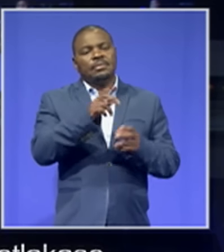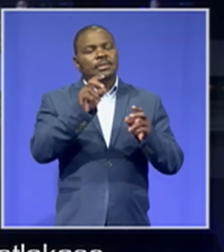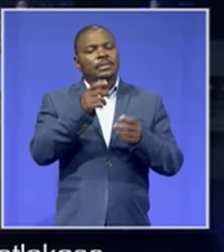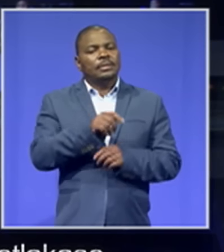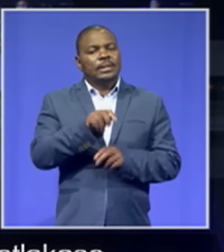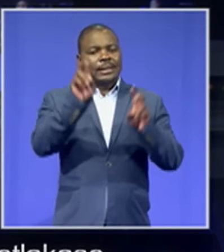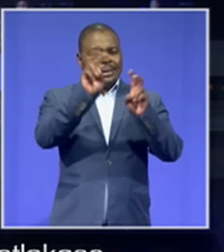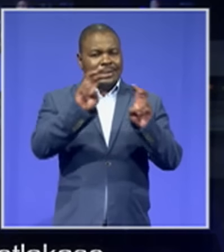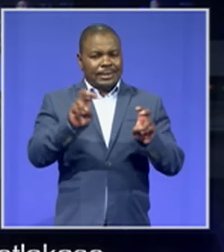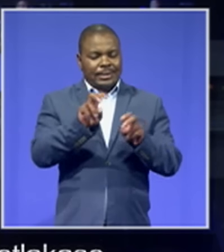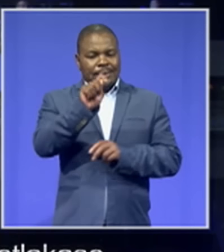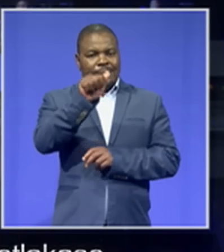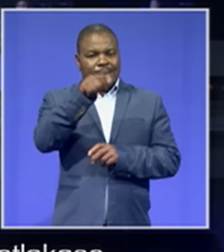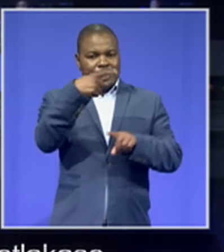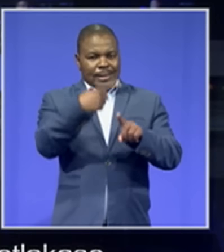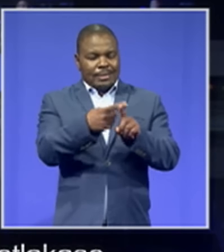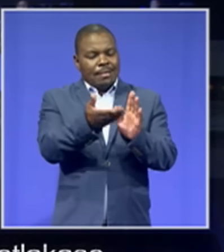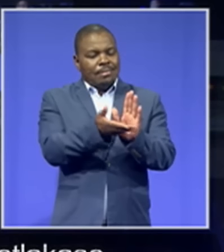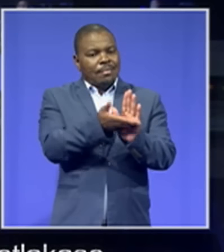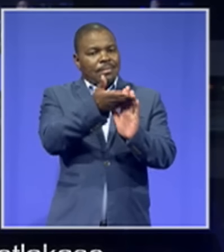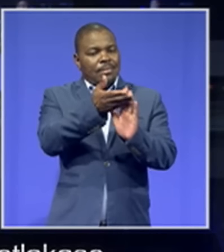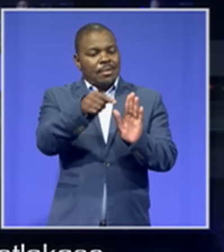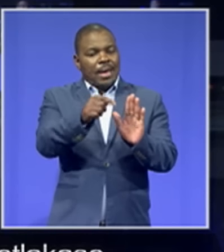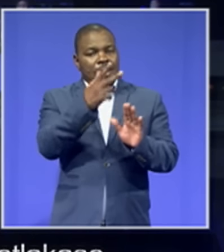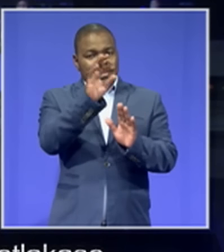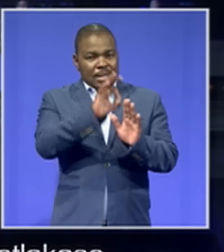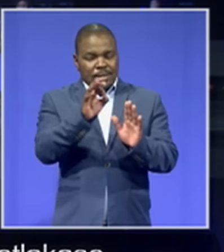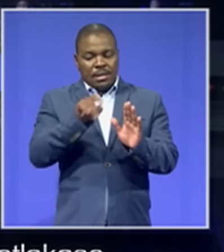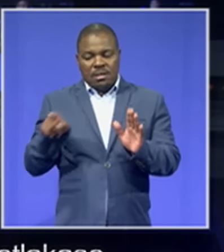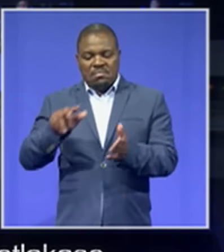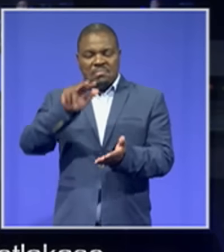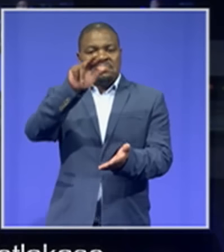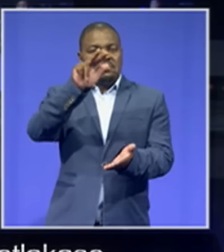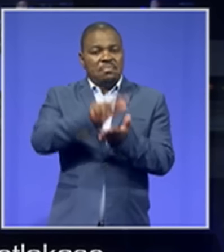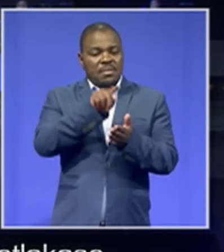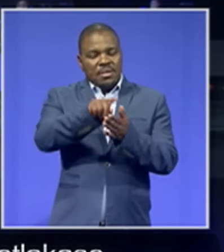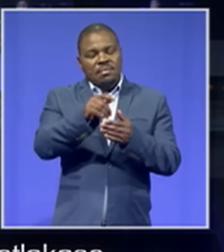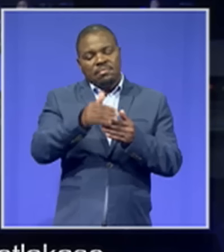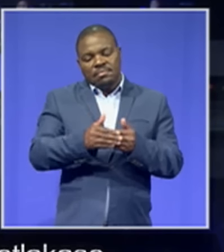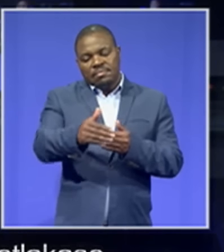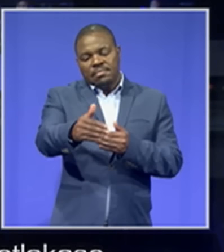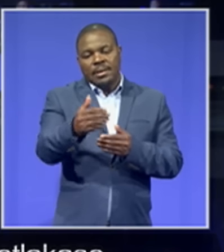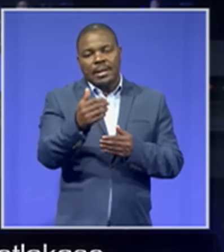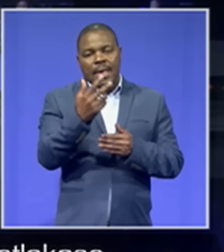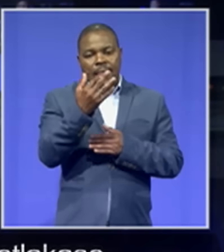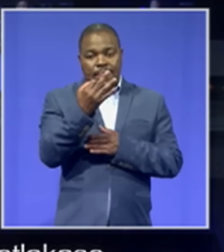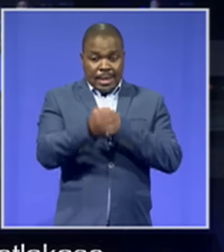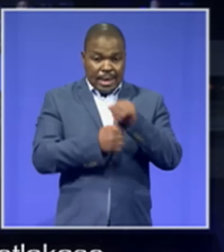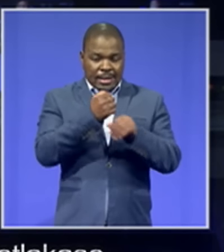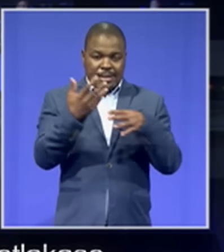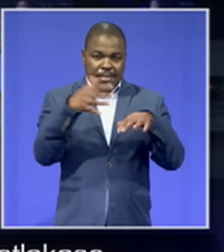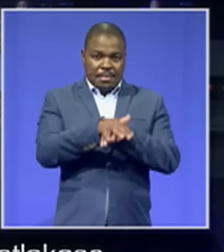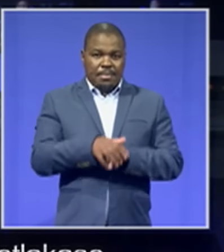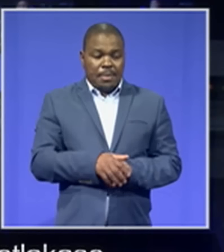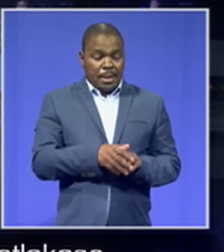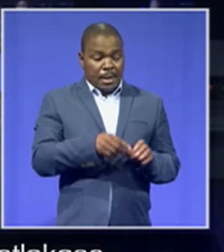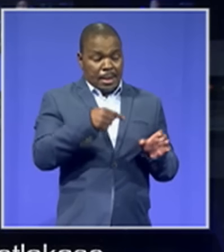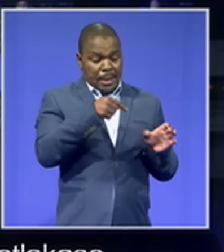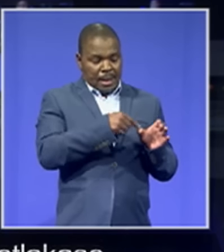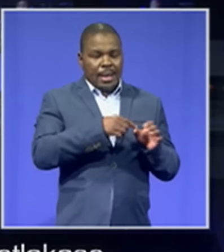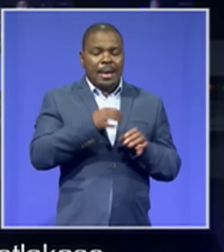lekgetho le lefellwa motlakase ka diphesente tse fetang tse 8 le tla kengwa tshebetsong bakeng sa dilemo tse 3 tse tlang. Ha inama COSATU e boletse